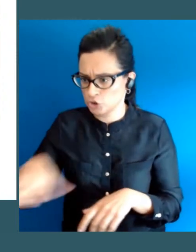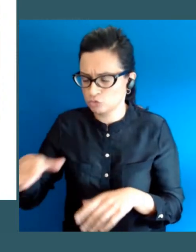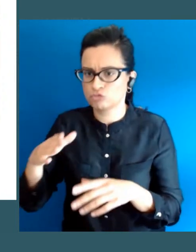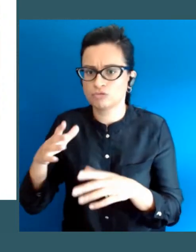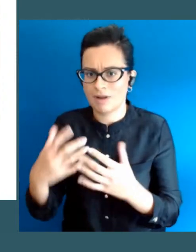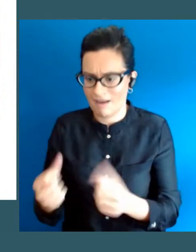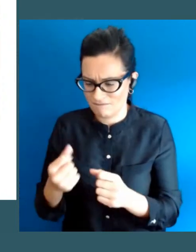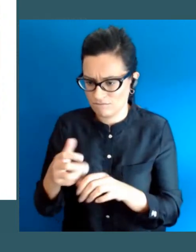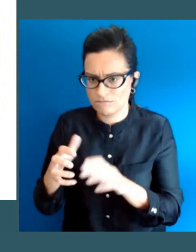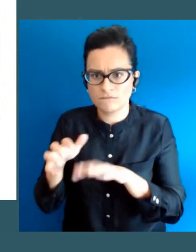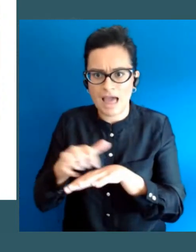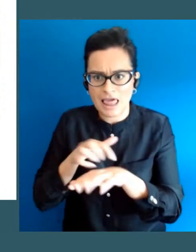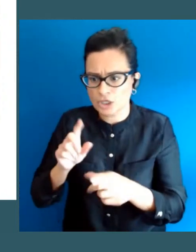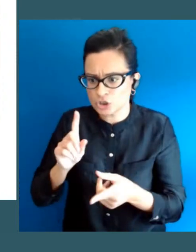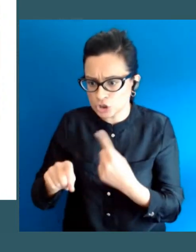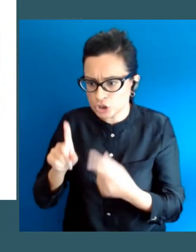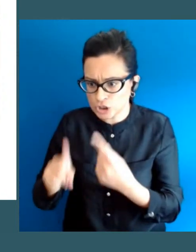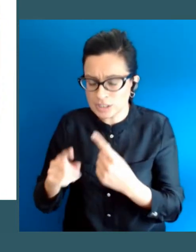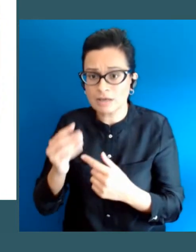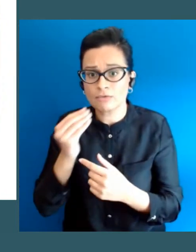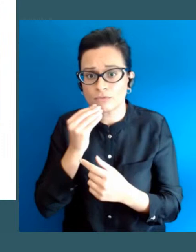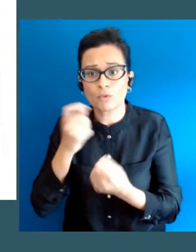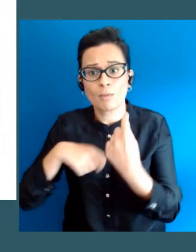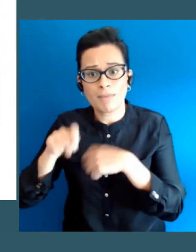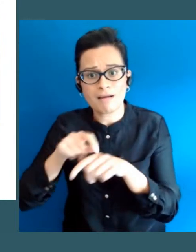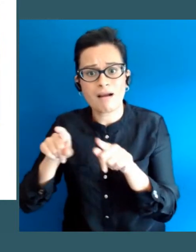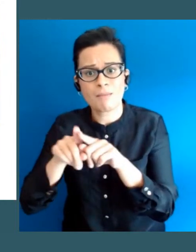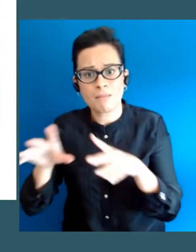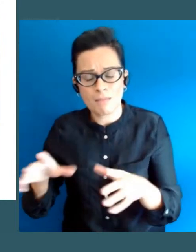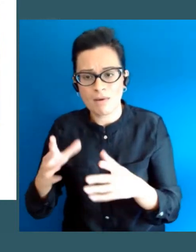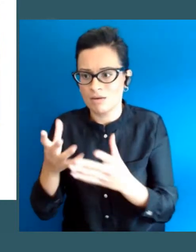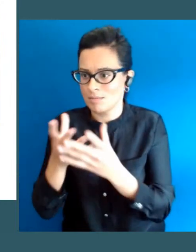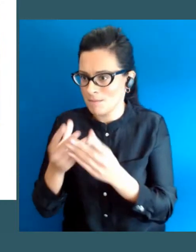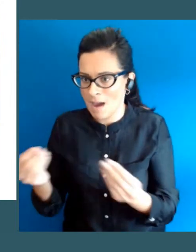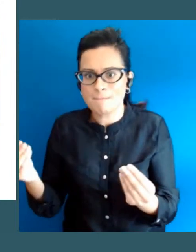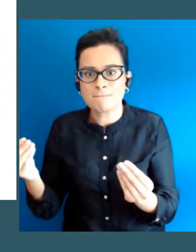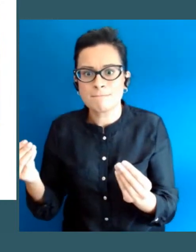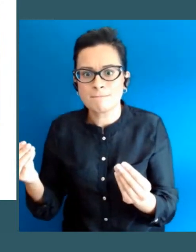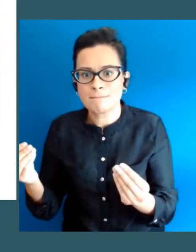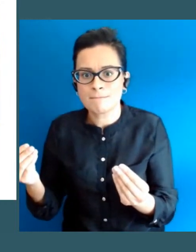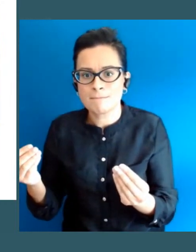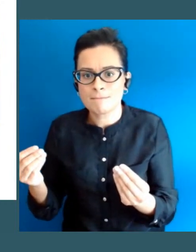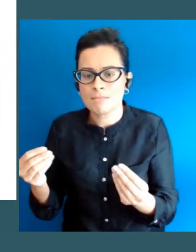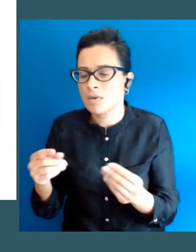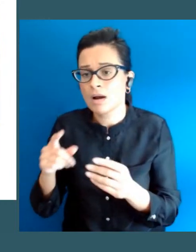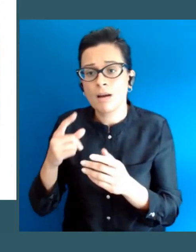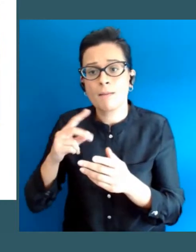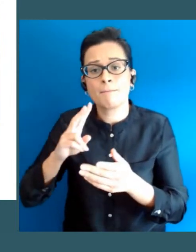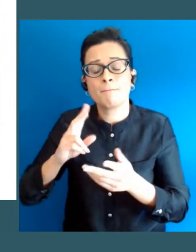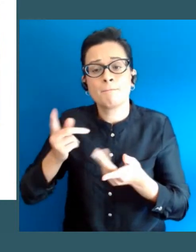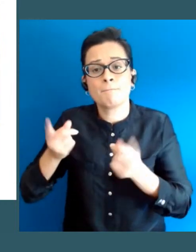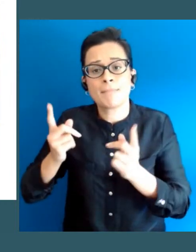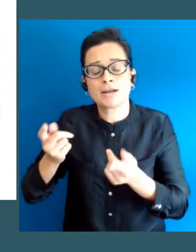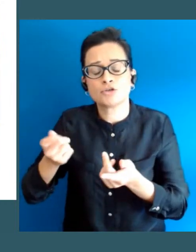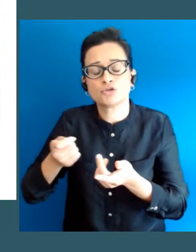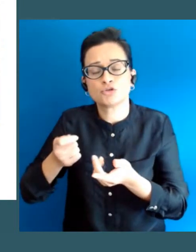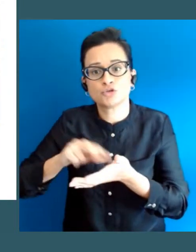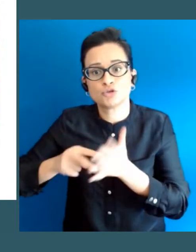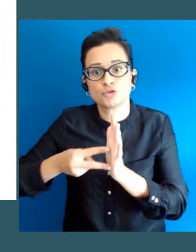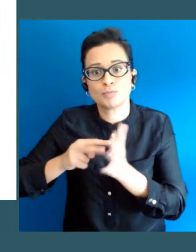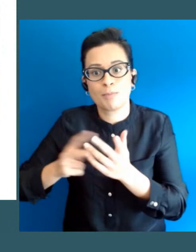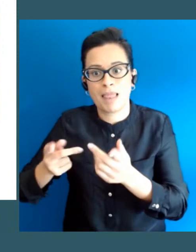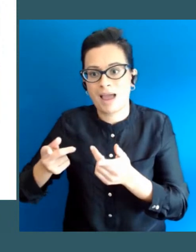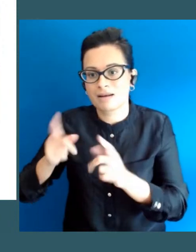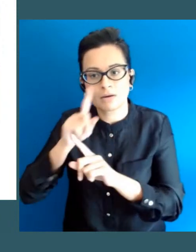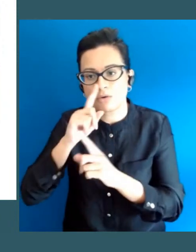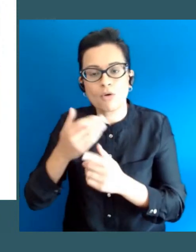we know that just a management plan alone is not enough to safeguard them. So we are seeing food,